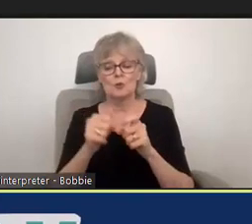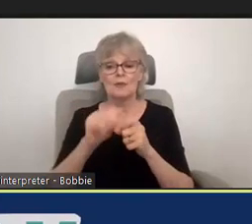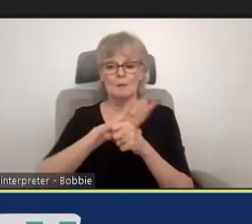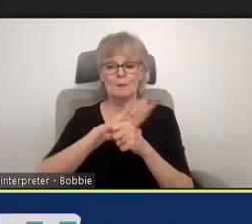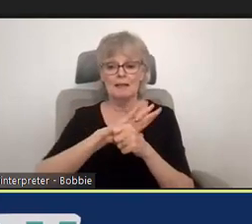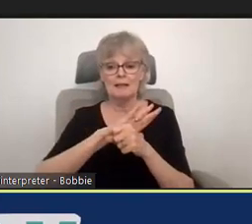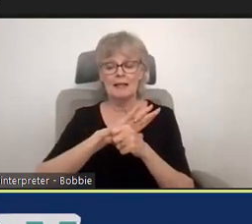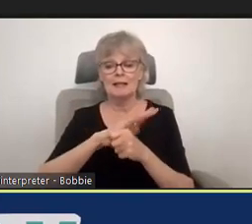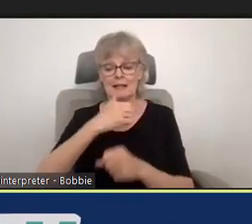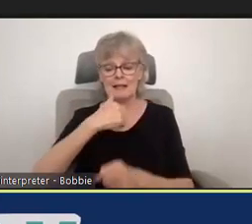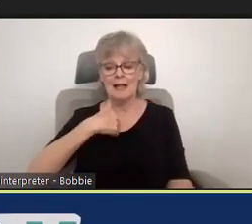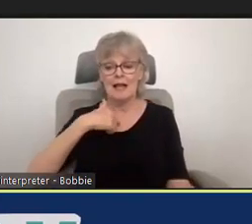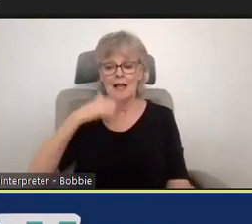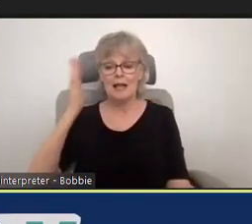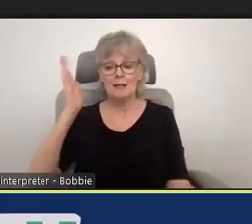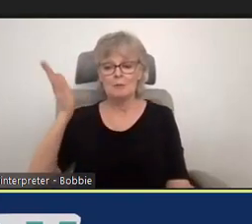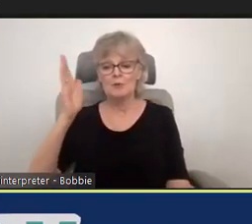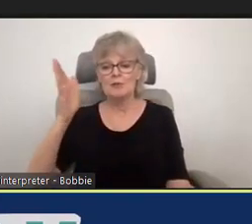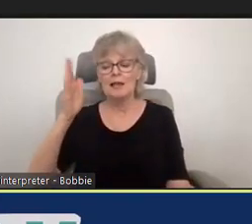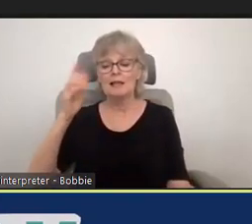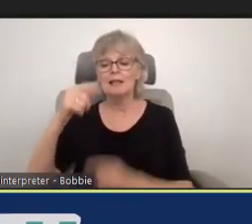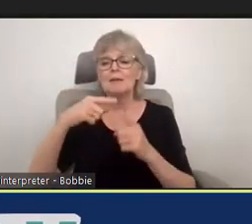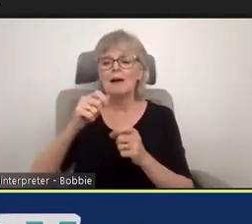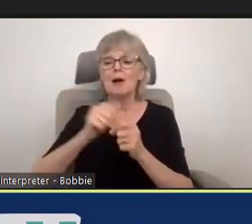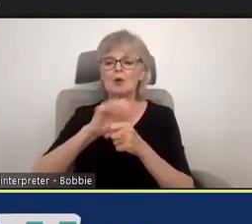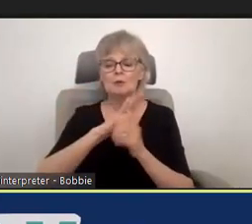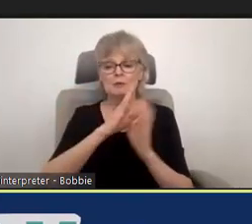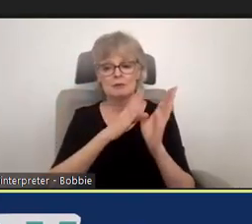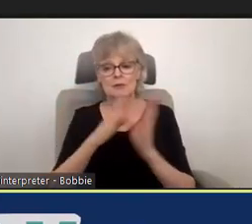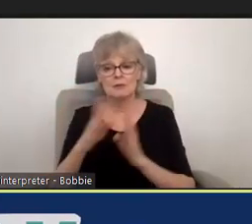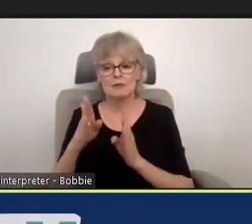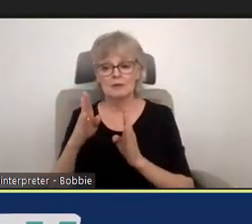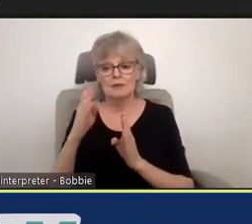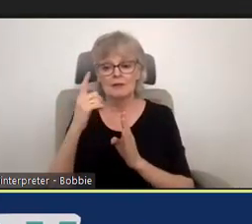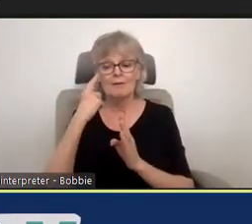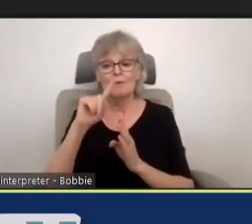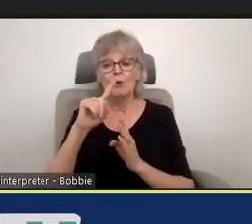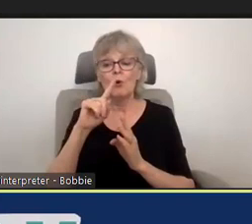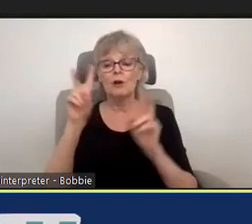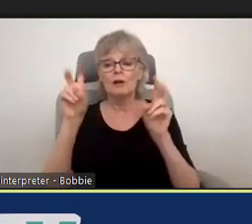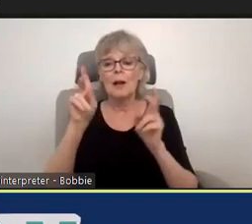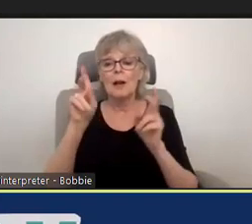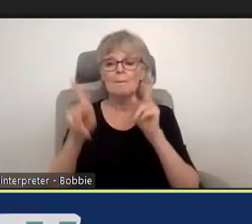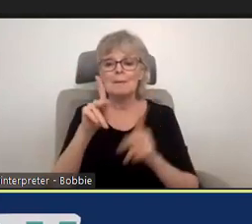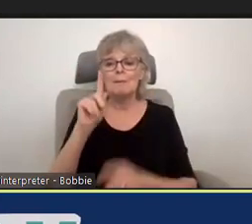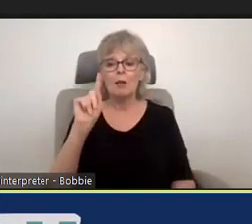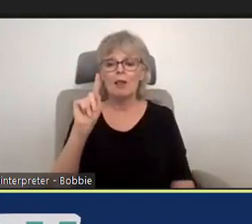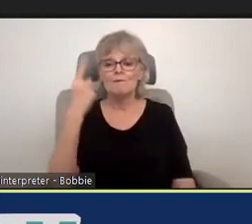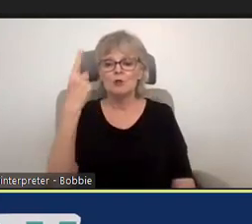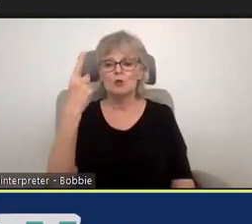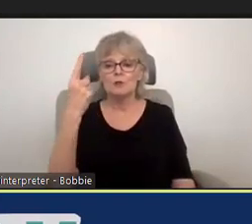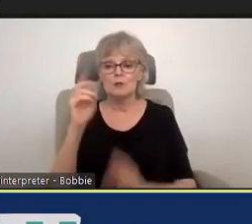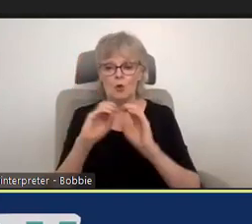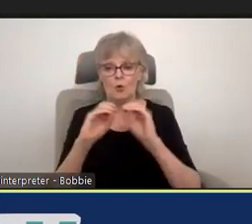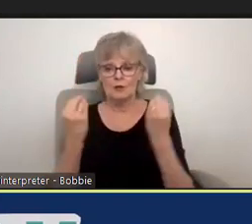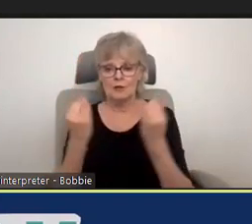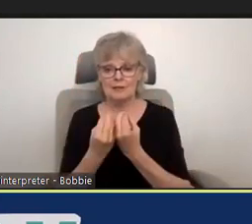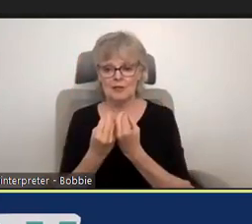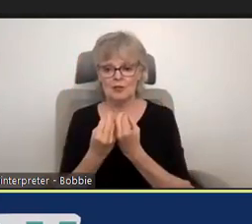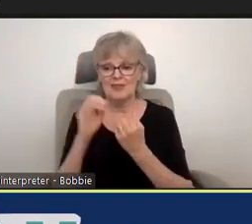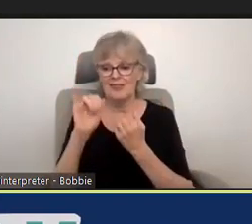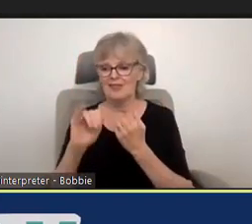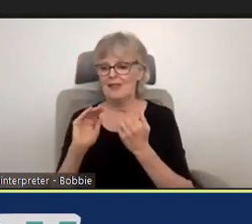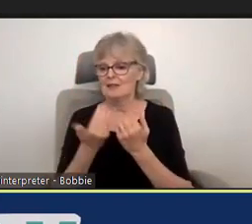I presented about COVID preparedness to the People First organization, and that's our